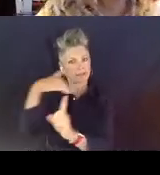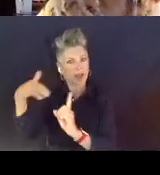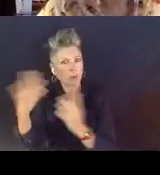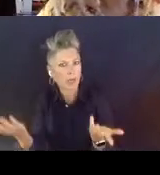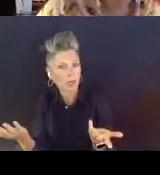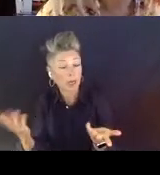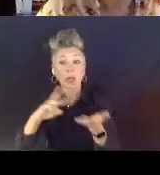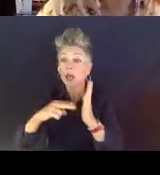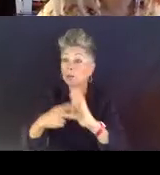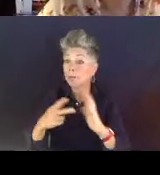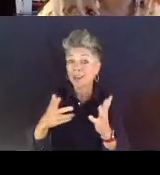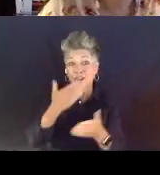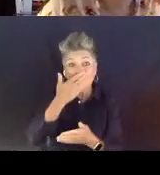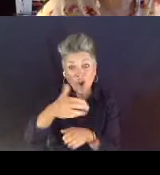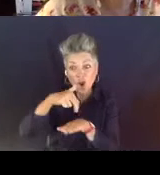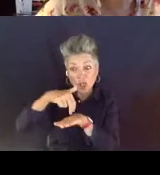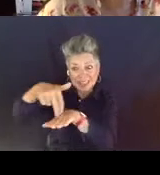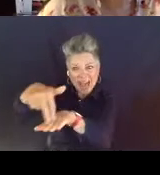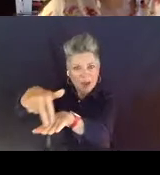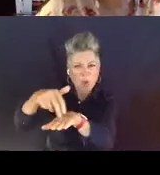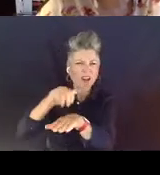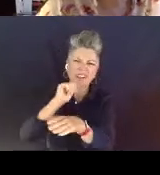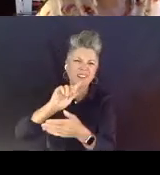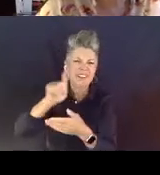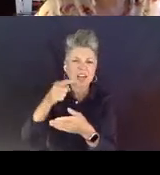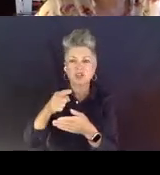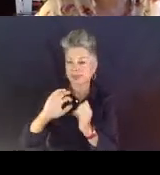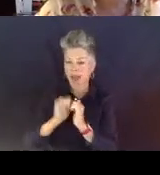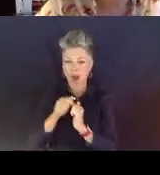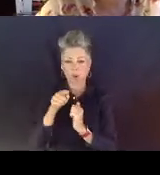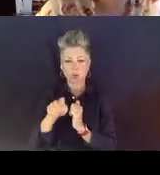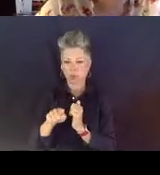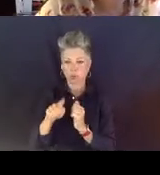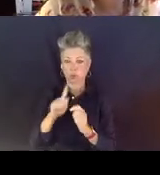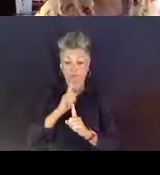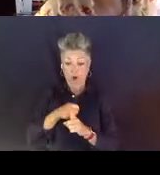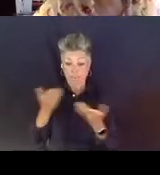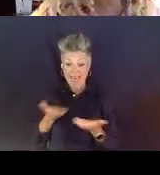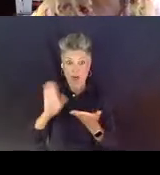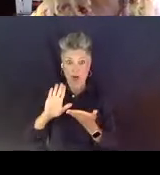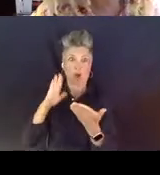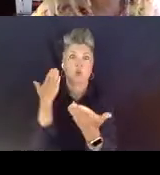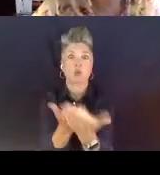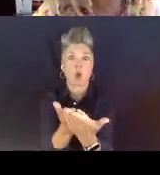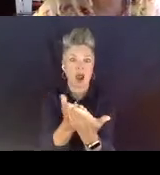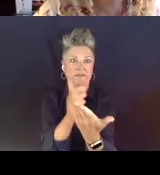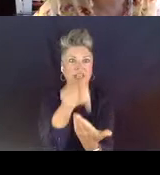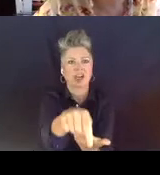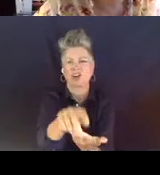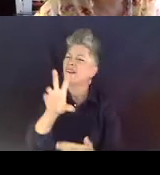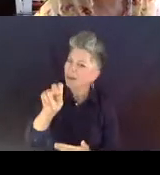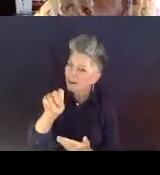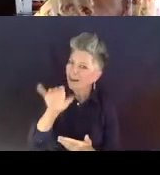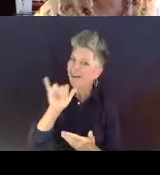sidewalk is more than just a route from point A to point B. It is also a place to